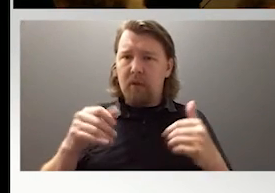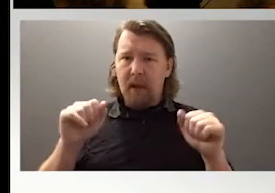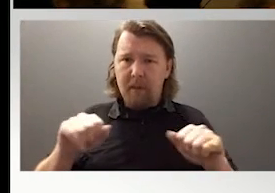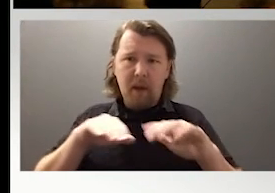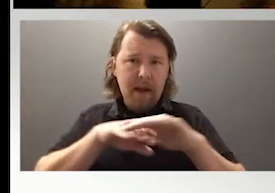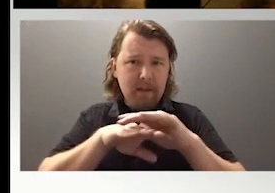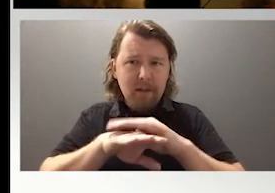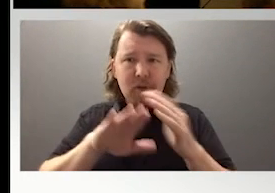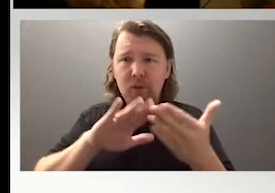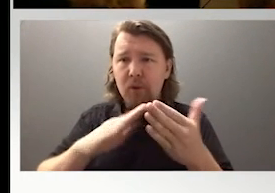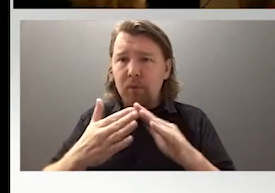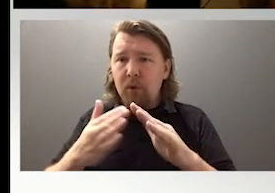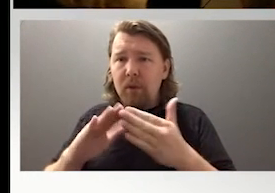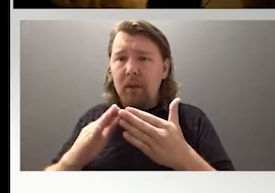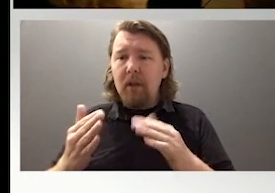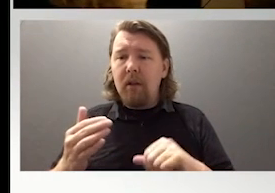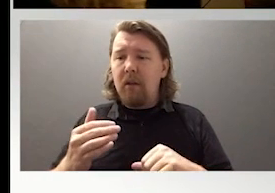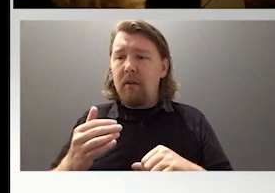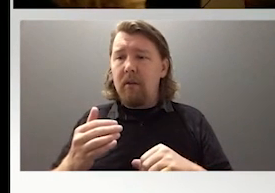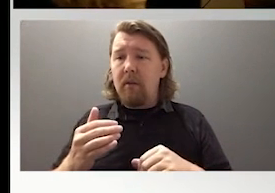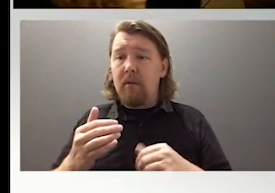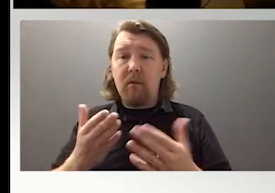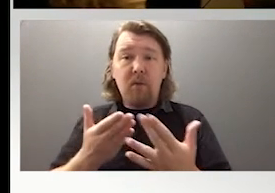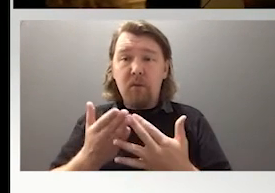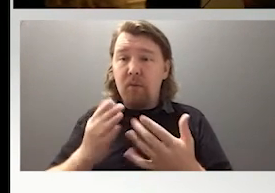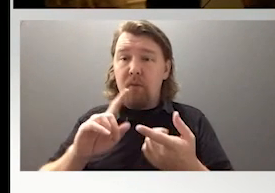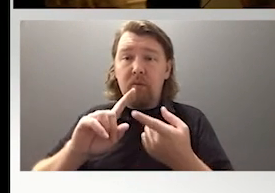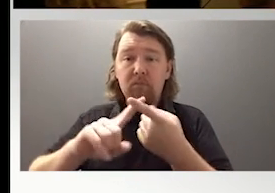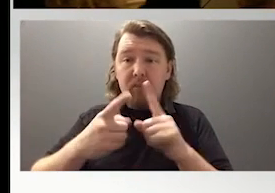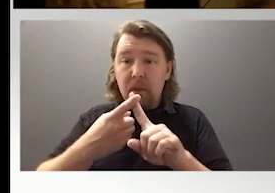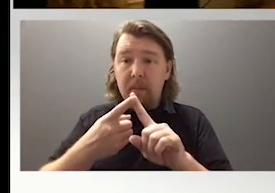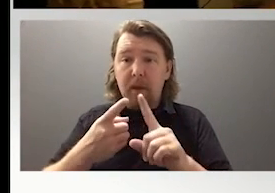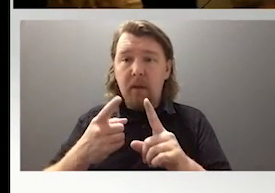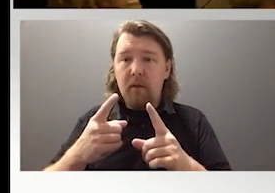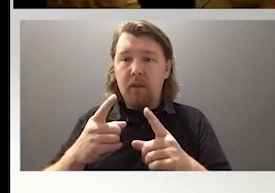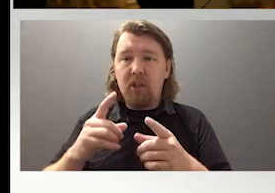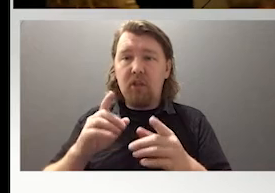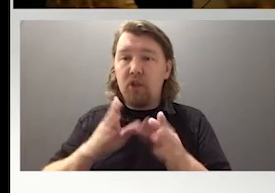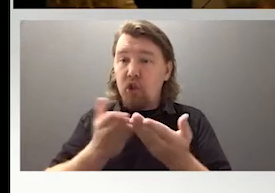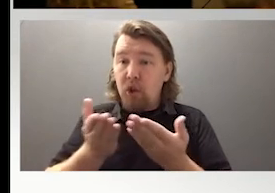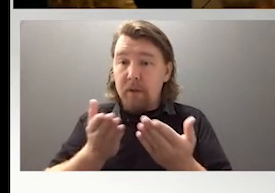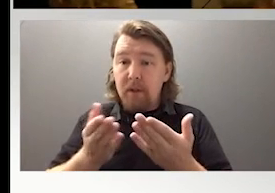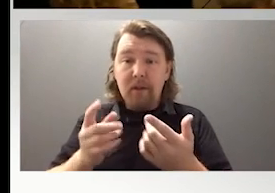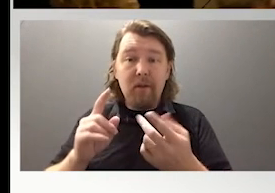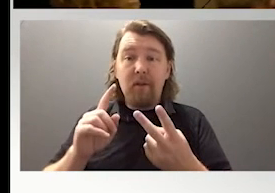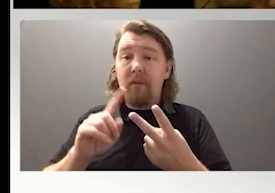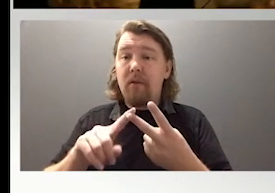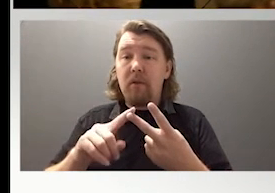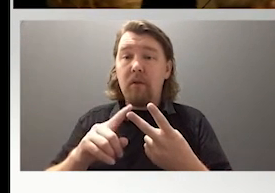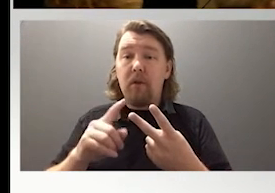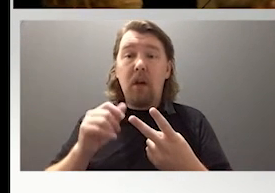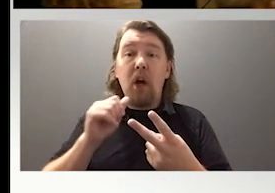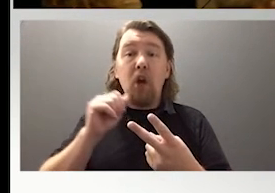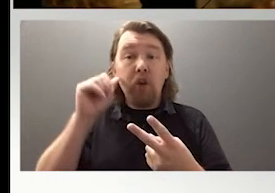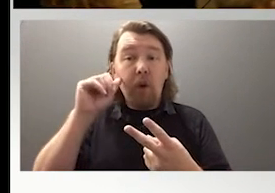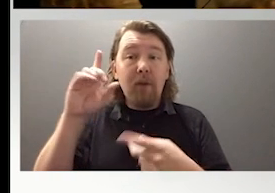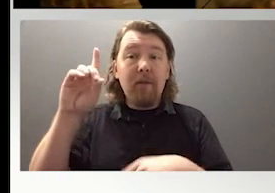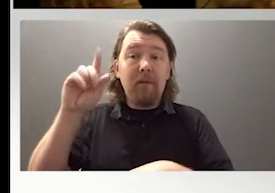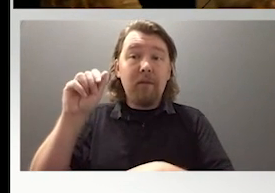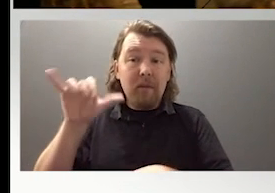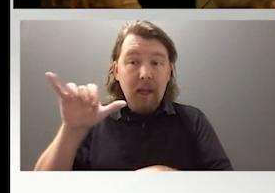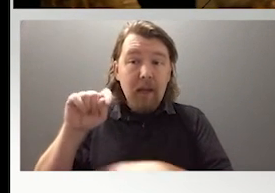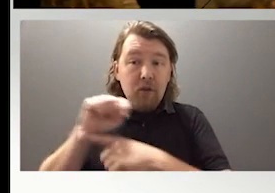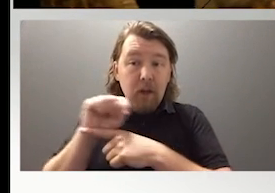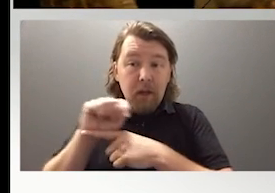access the community, whether it's through companion services or through the services of adult day training